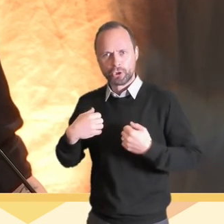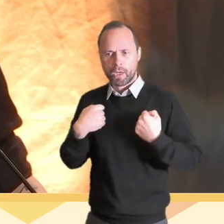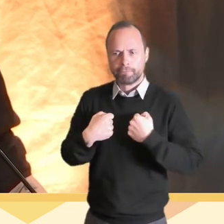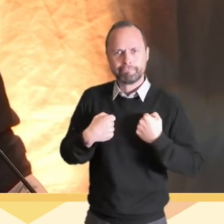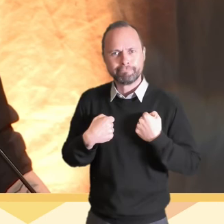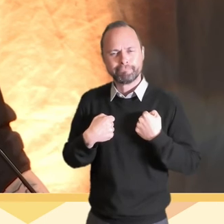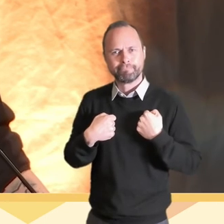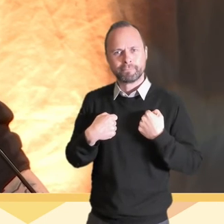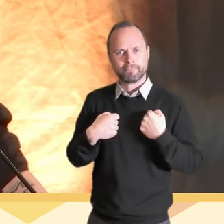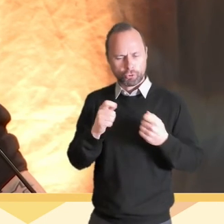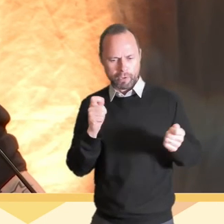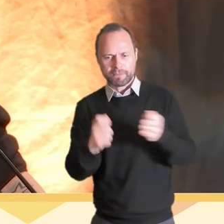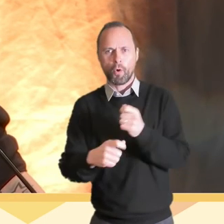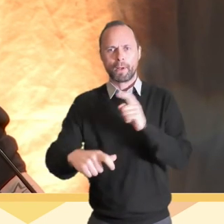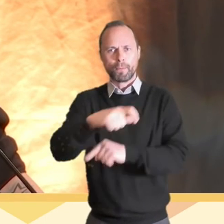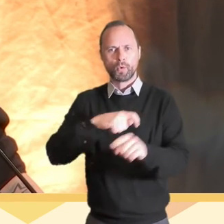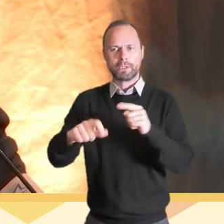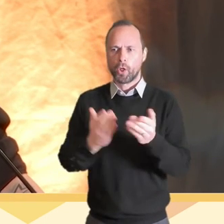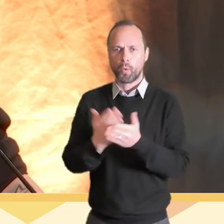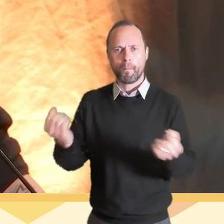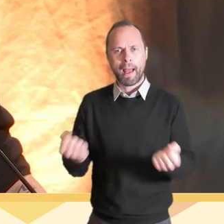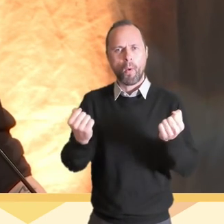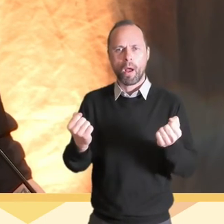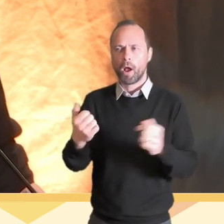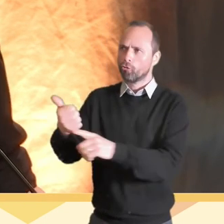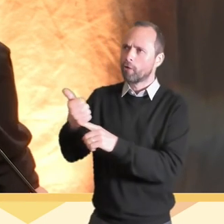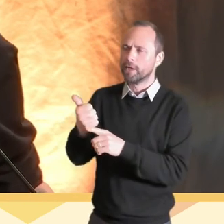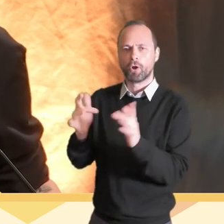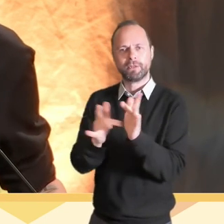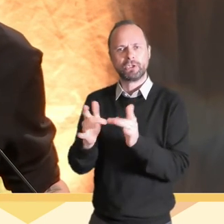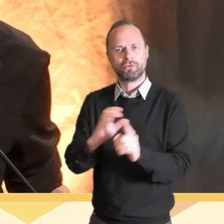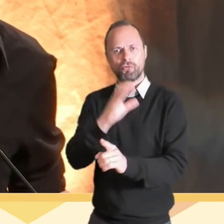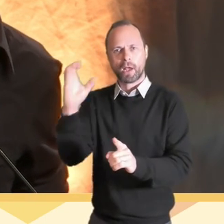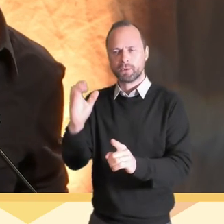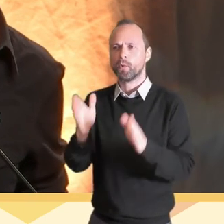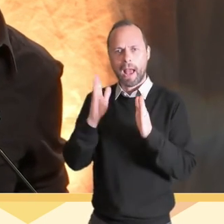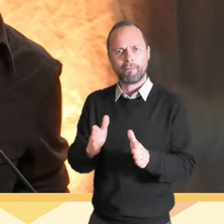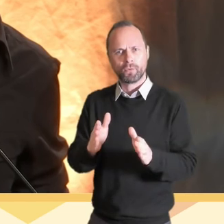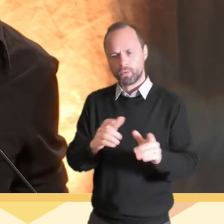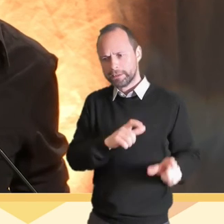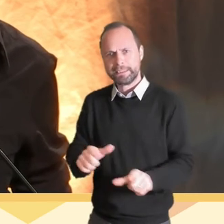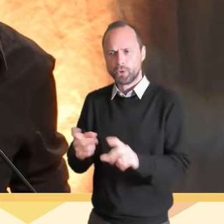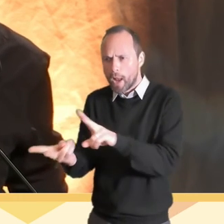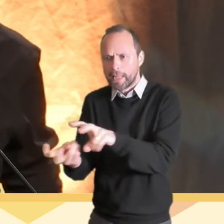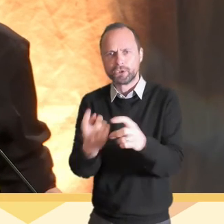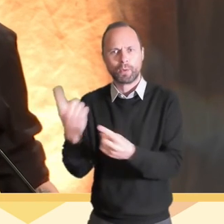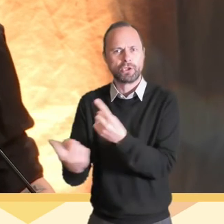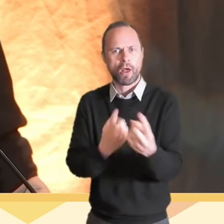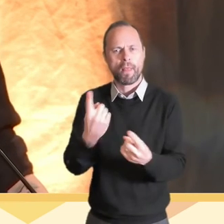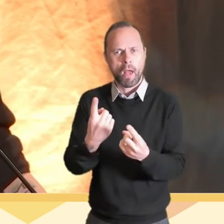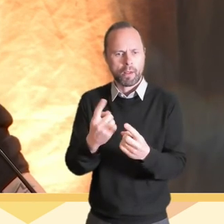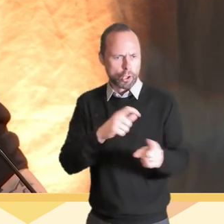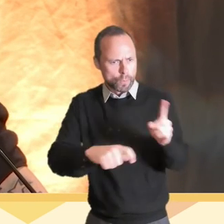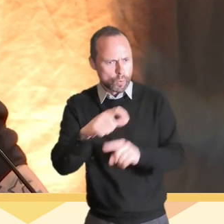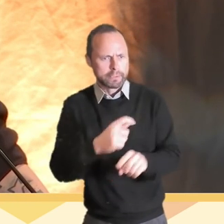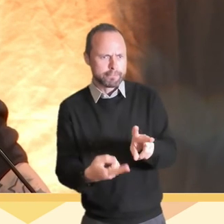communities with the power and grace of Jesus Christ. We must keep listening. Listening to our